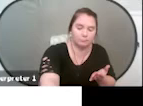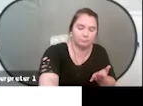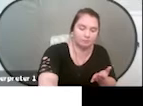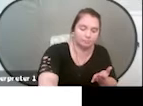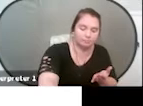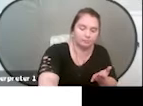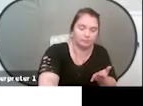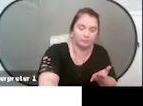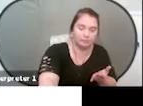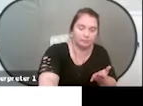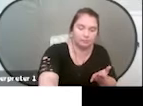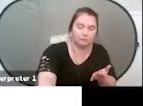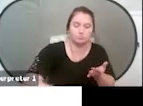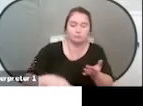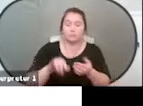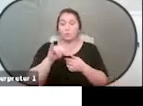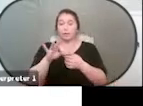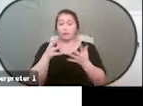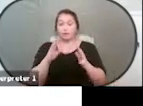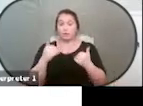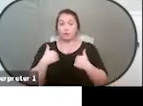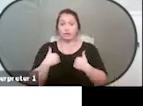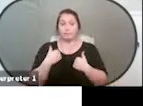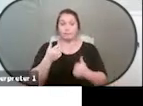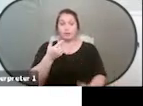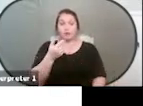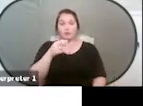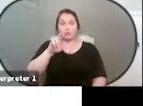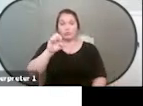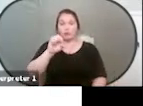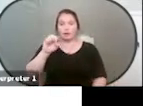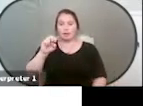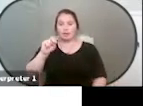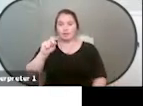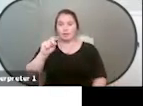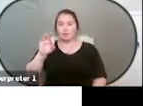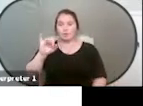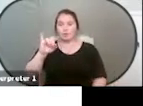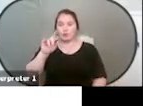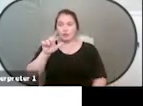greenfield site in the area that would